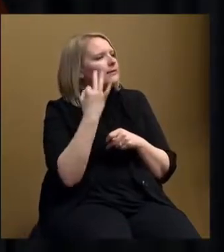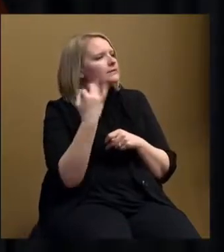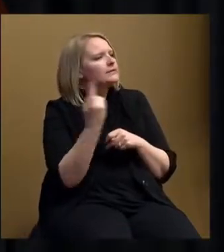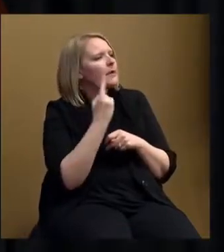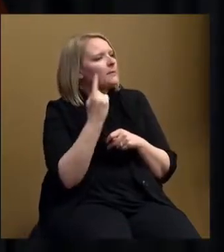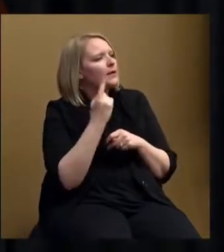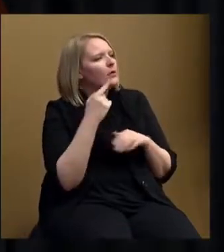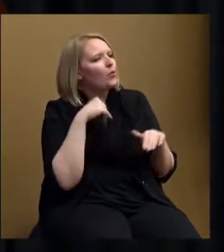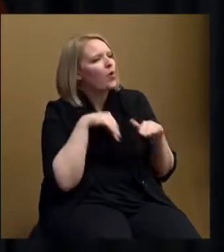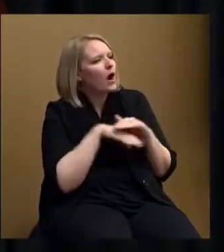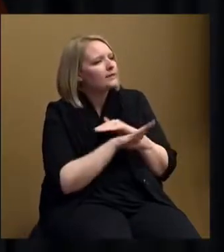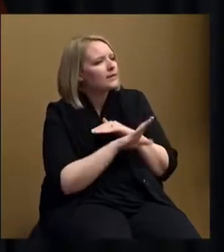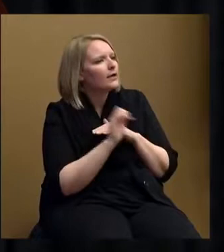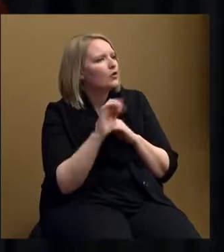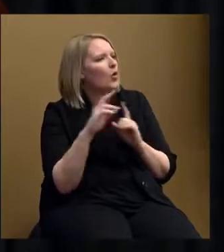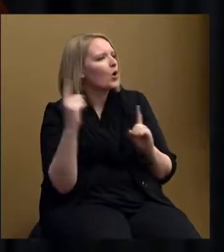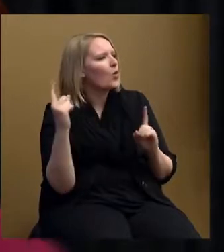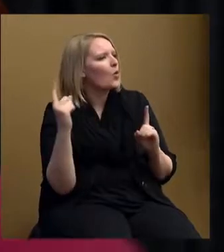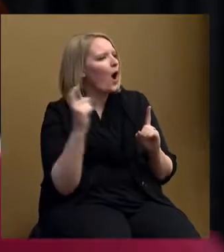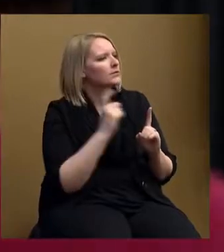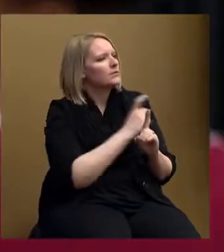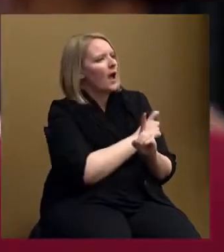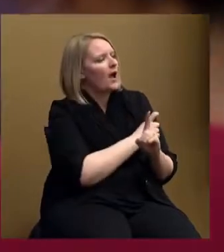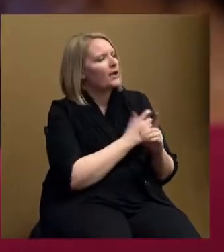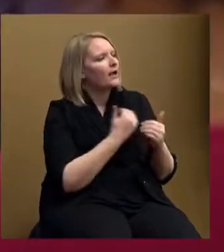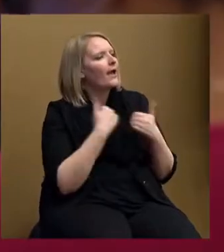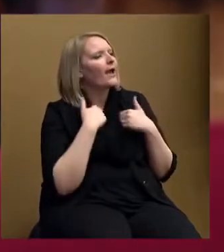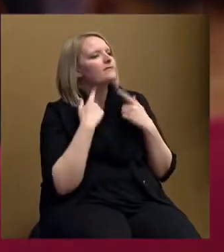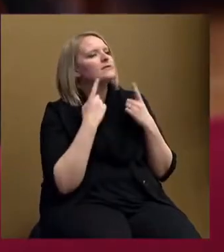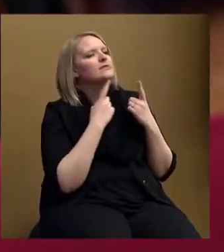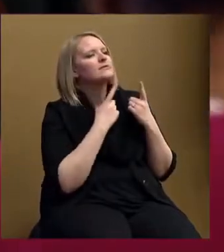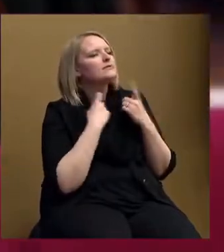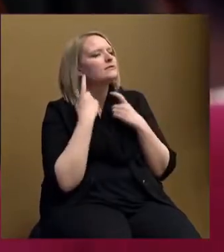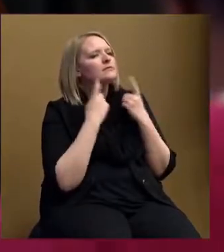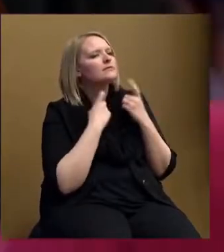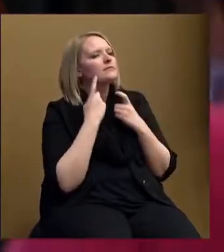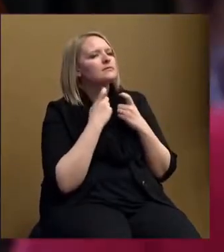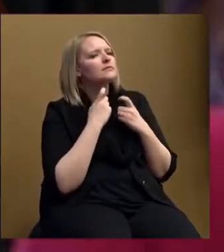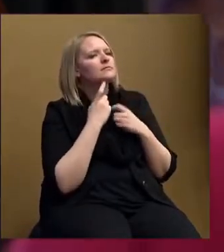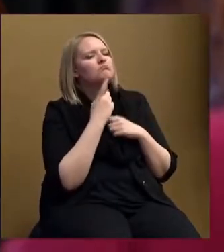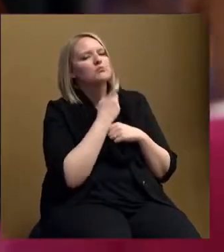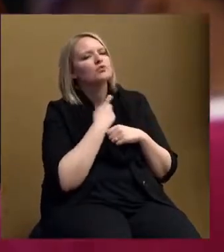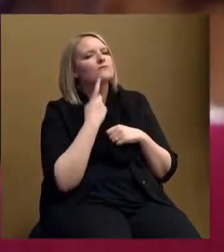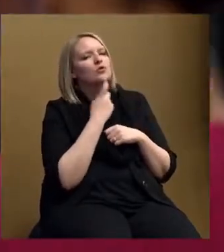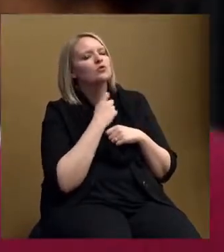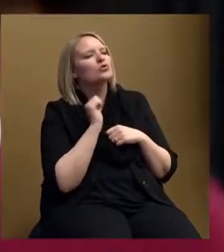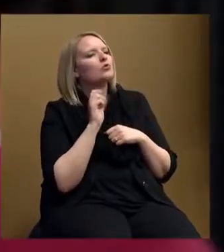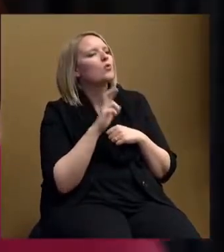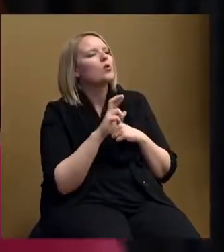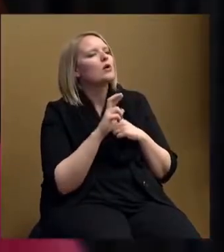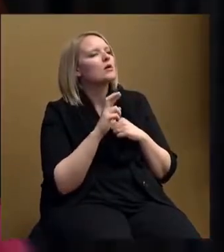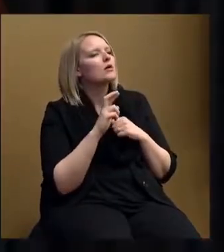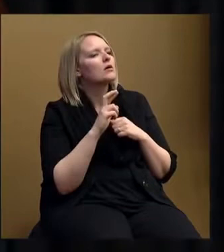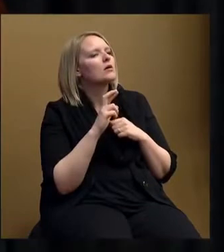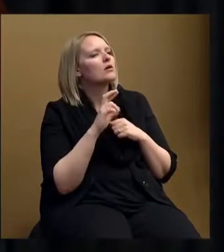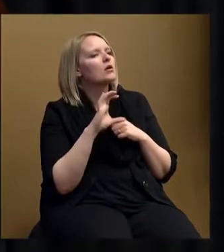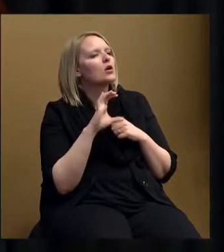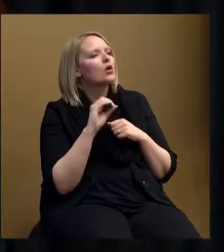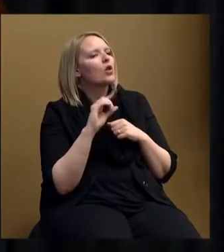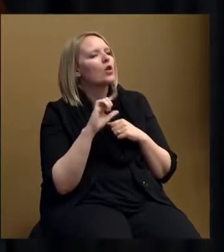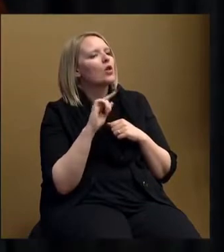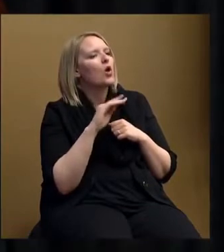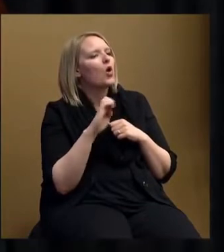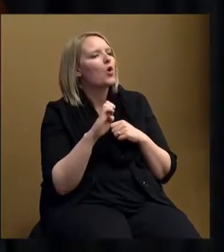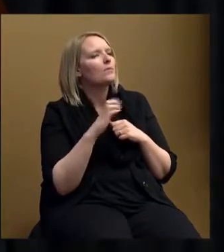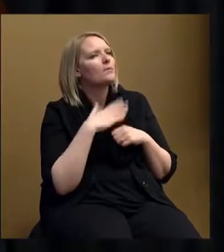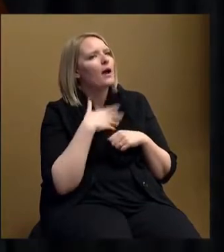somebody walks in or walks by and has a scent like a perfume or a cologne, or God forbid you teach junior